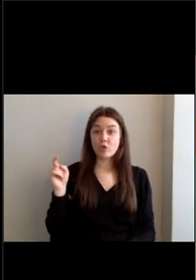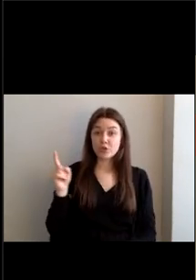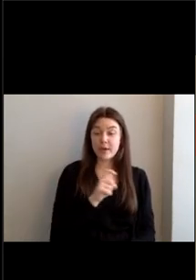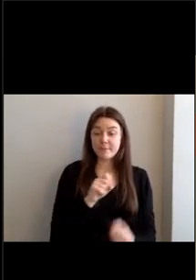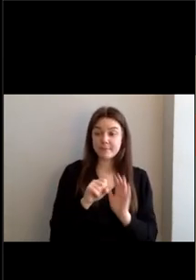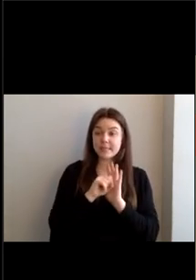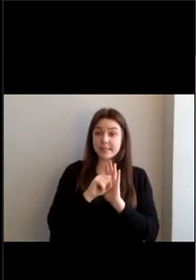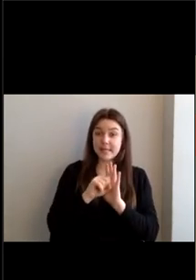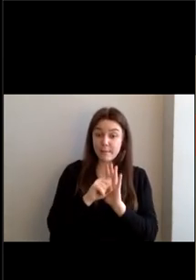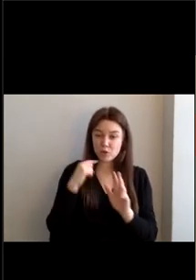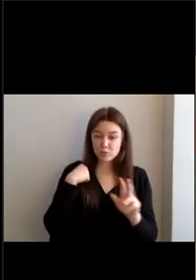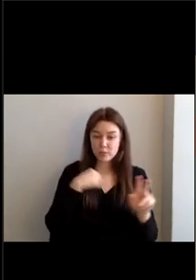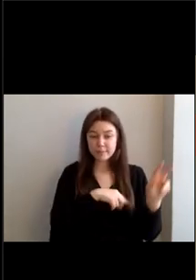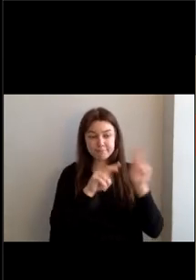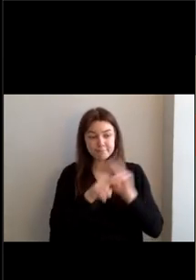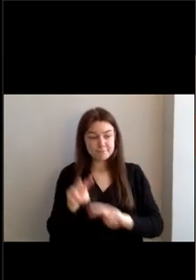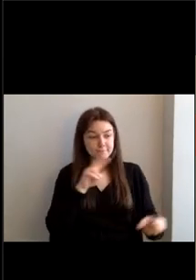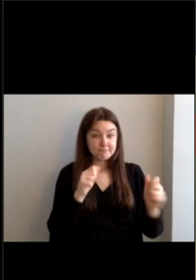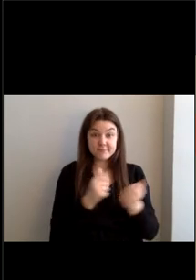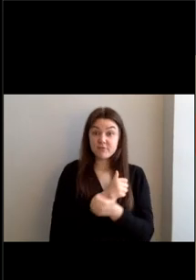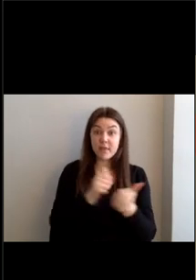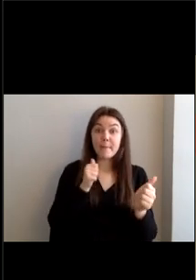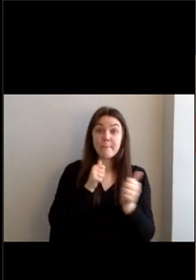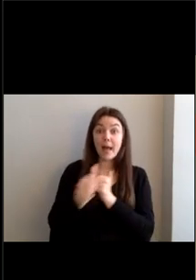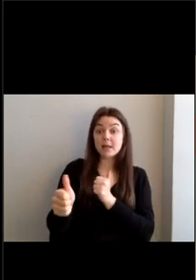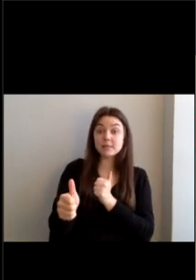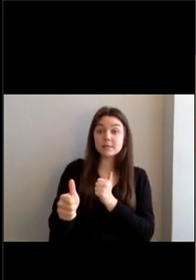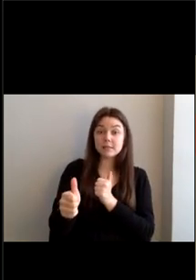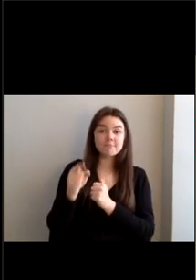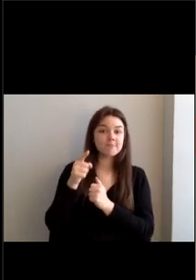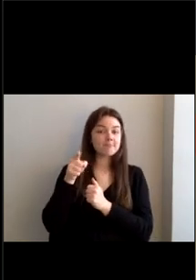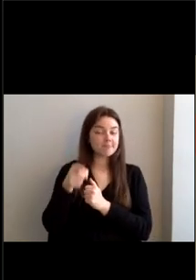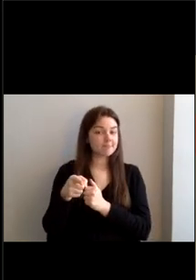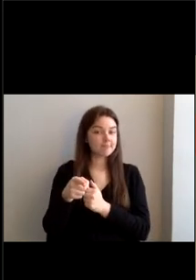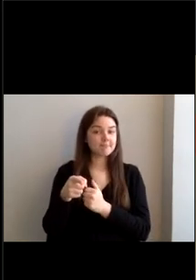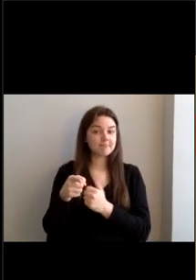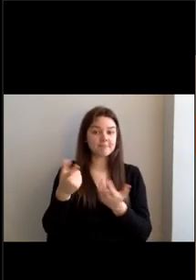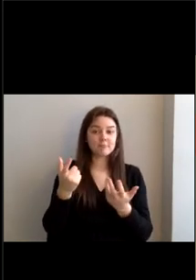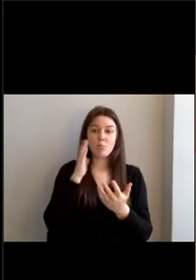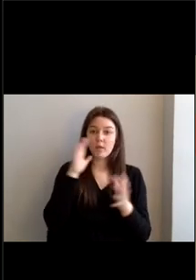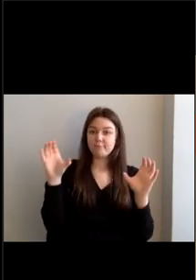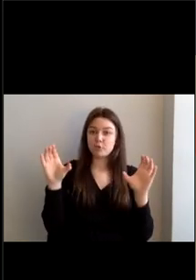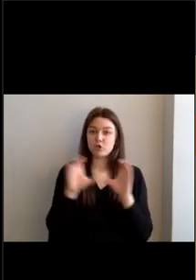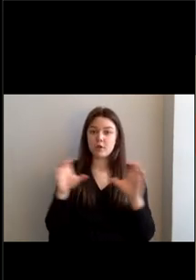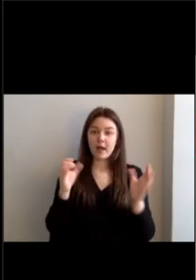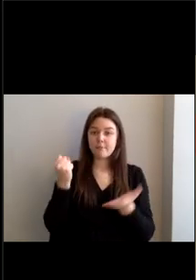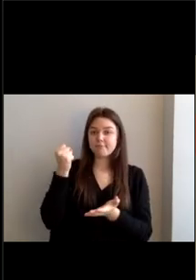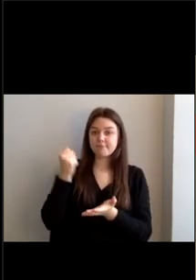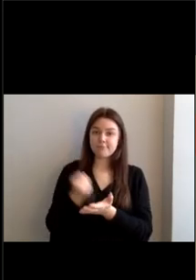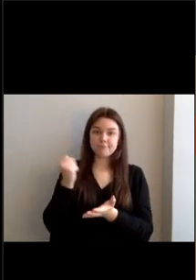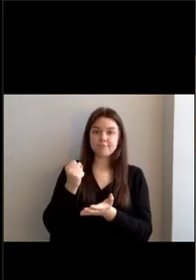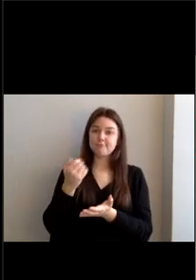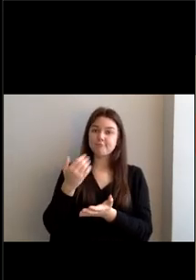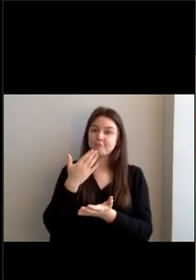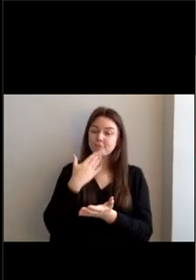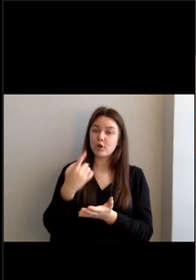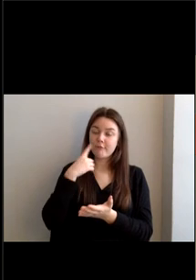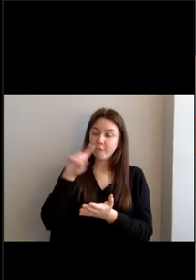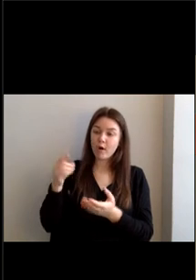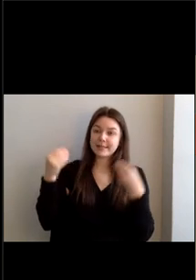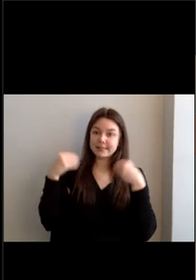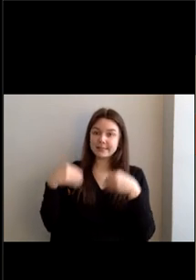at pass all that parameters, we go ahead and certify this product and is good for trade